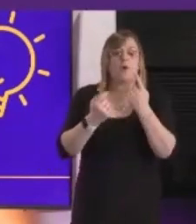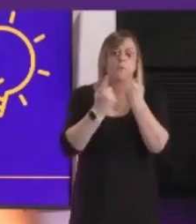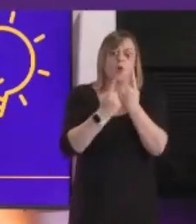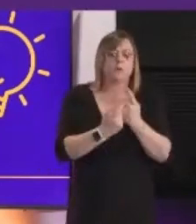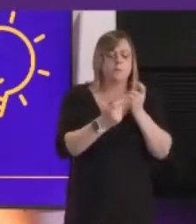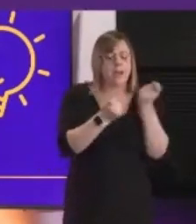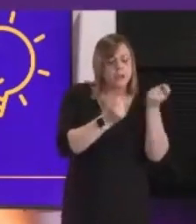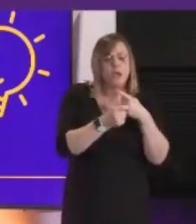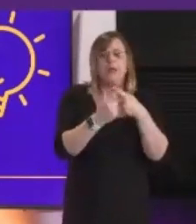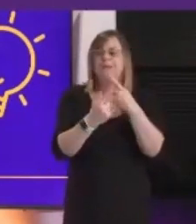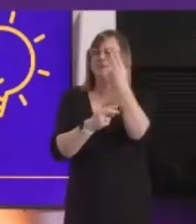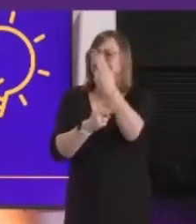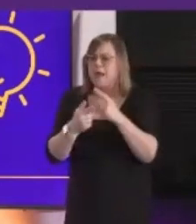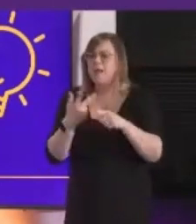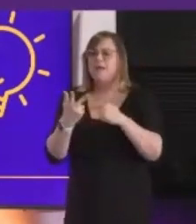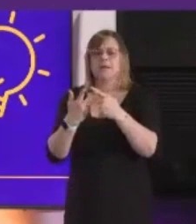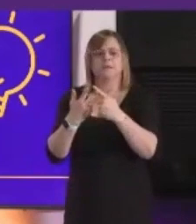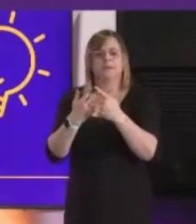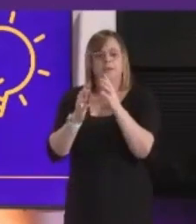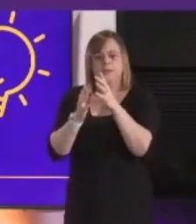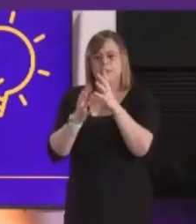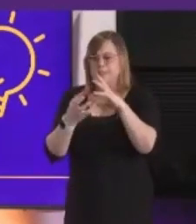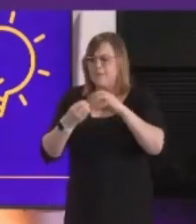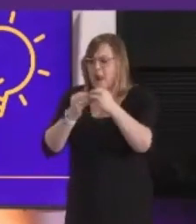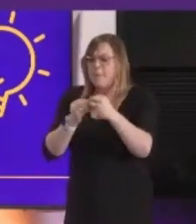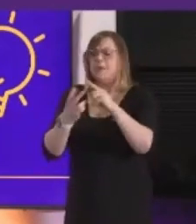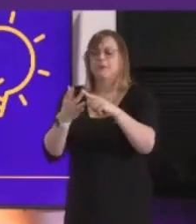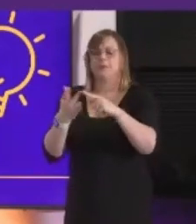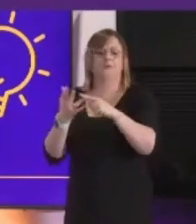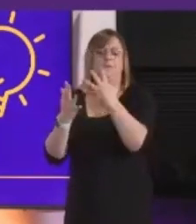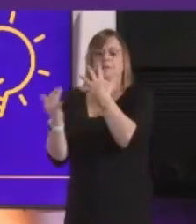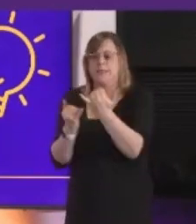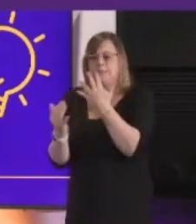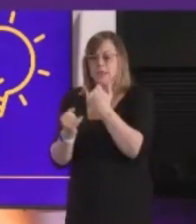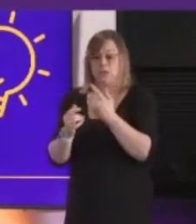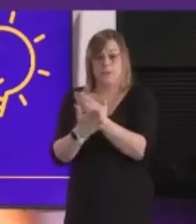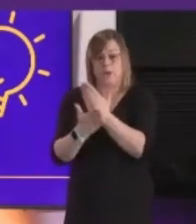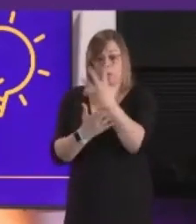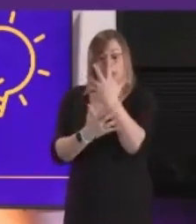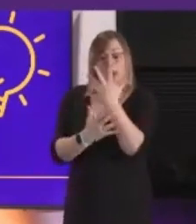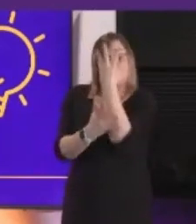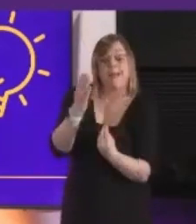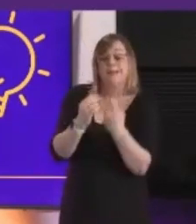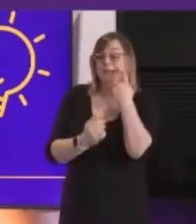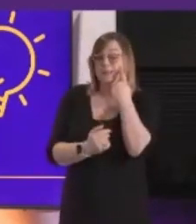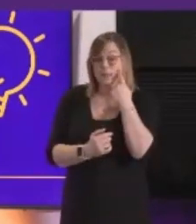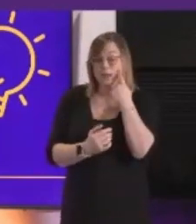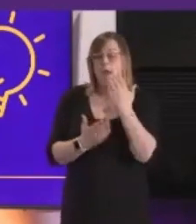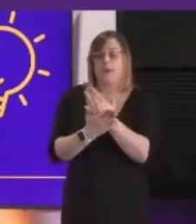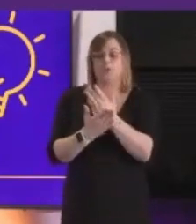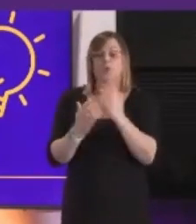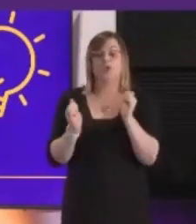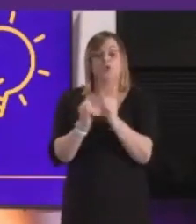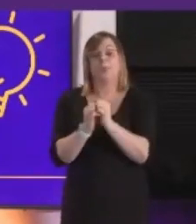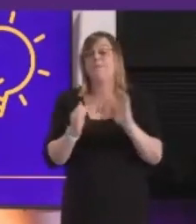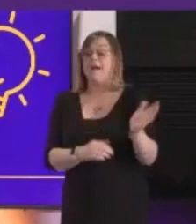designers, developers, testers to embed, make sure that what they're creating is accessible to